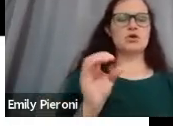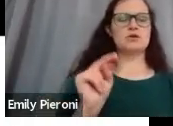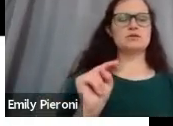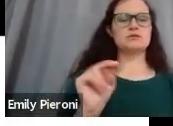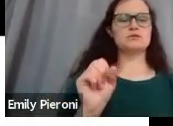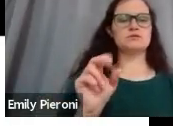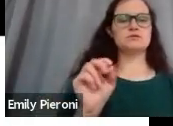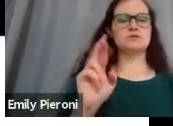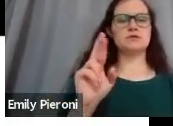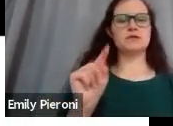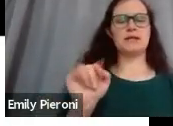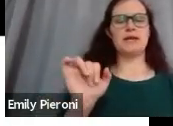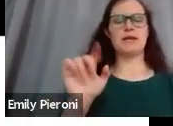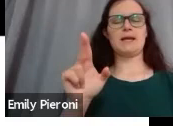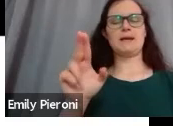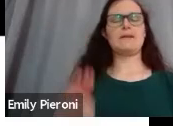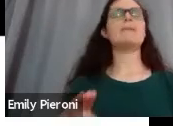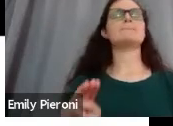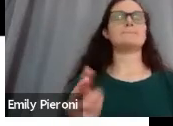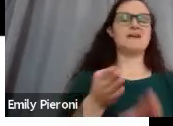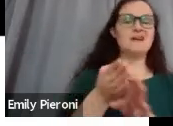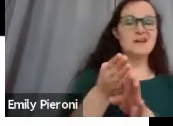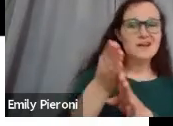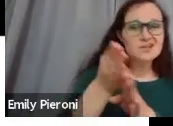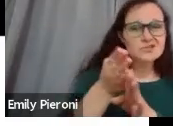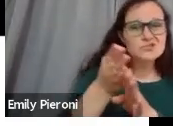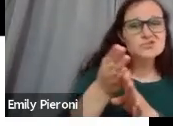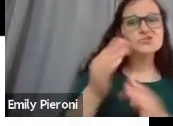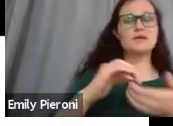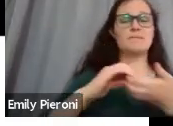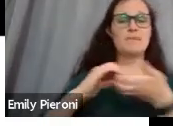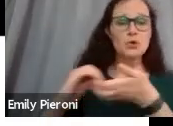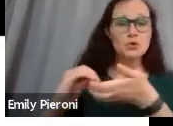university, and industry partners. We include NGOs